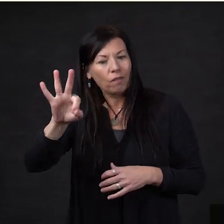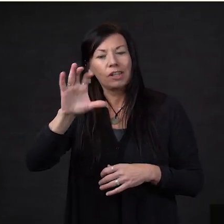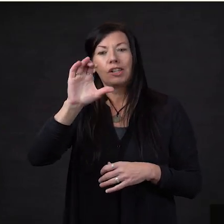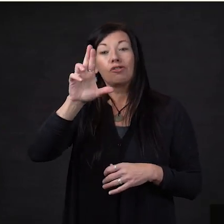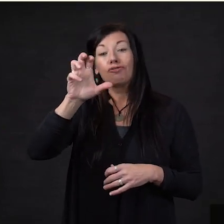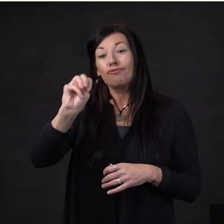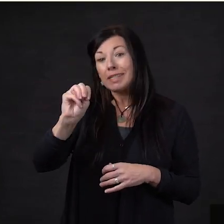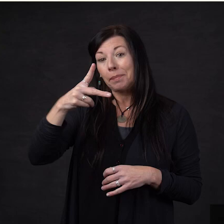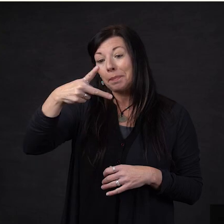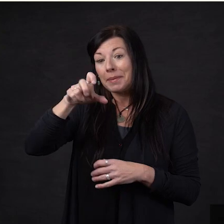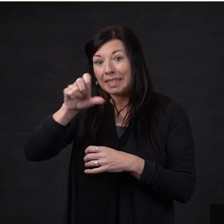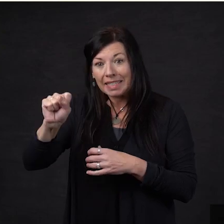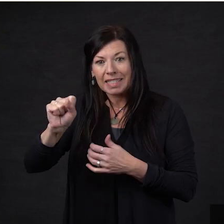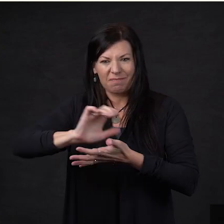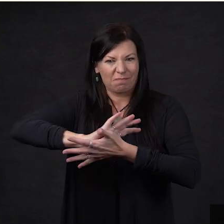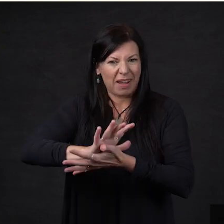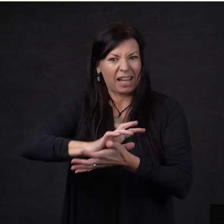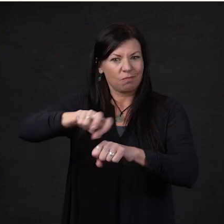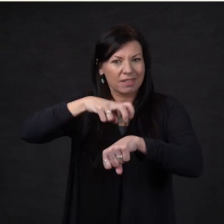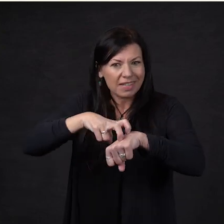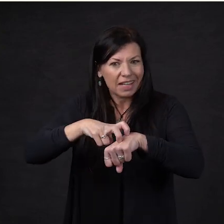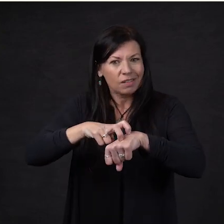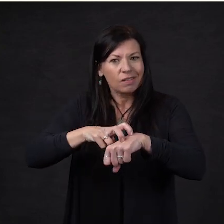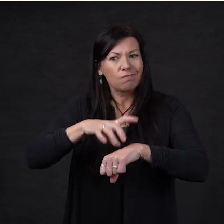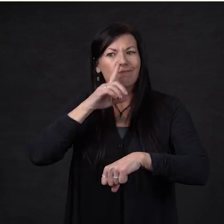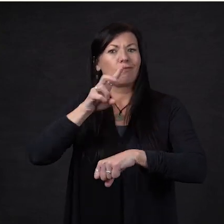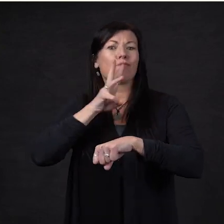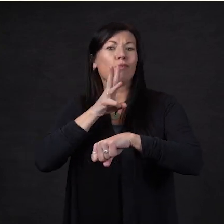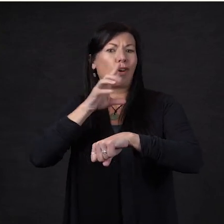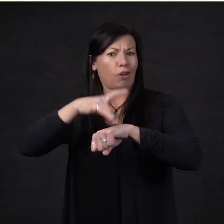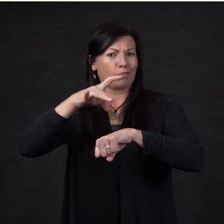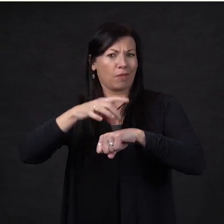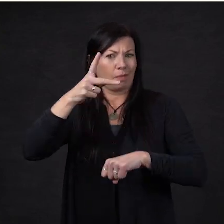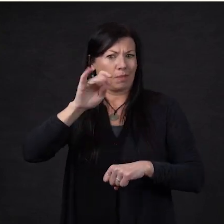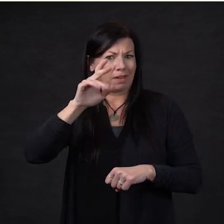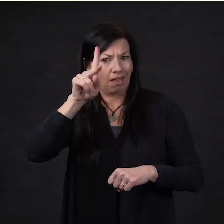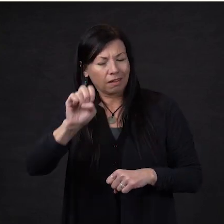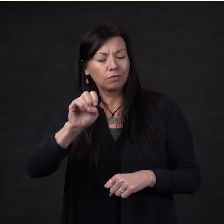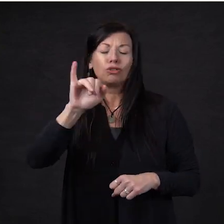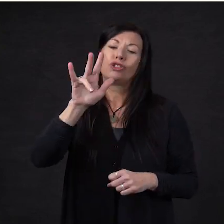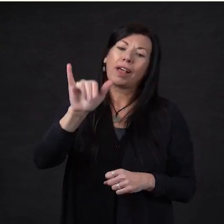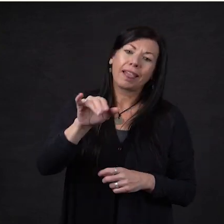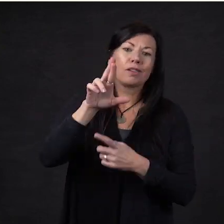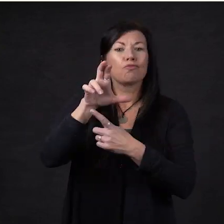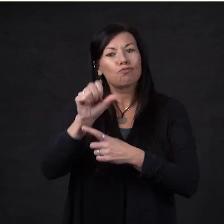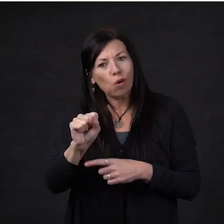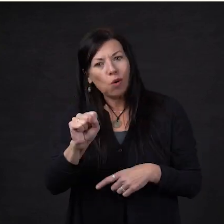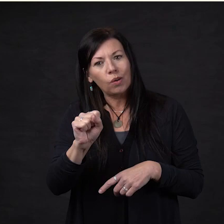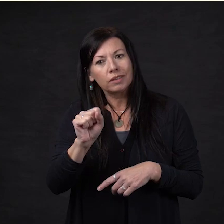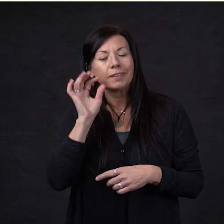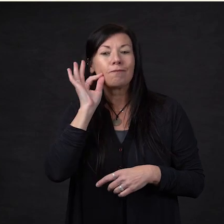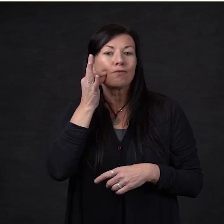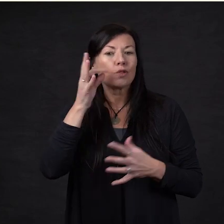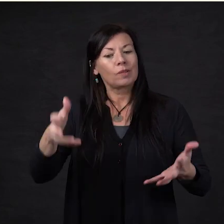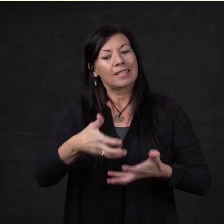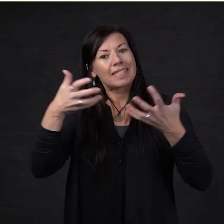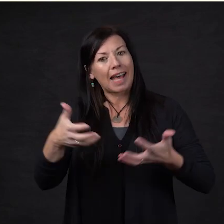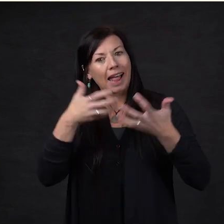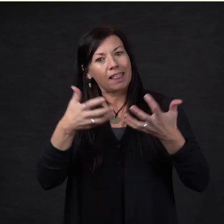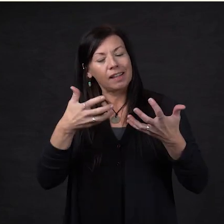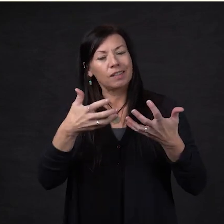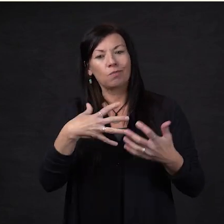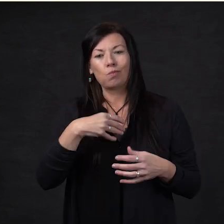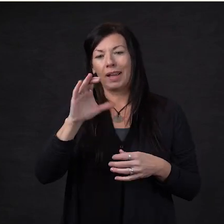creamed peas, mashed potatoes, watermelon pickle, jelly, rolls, fruit salad, white